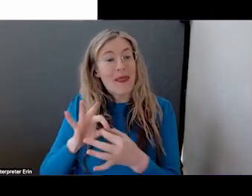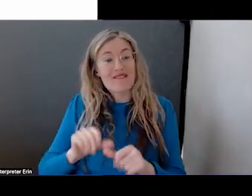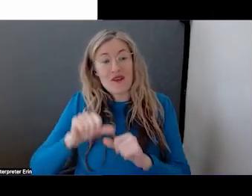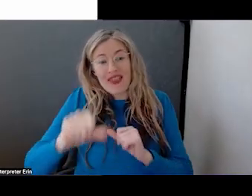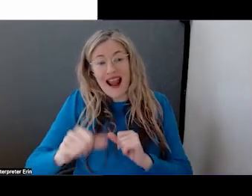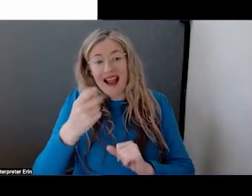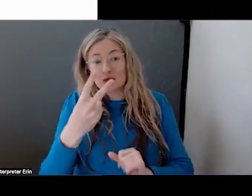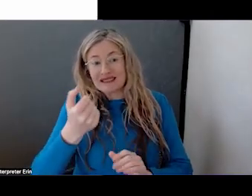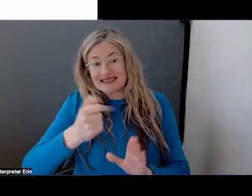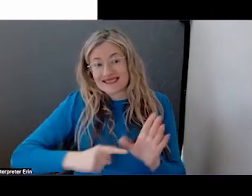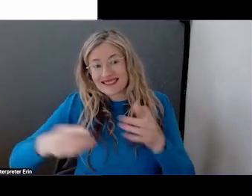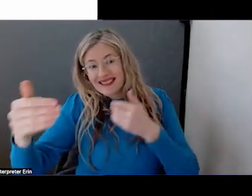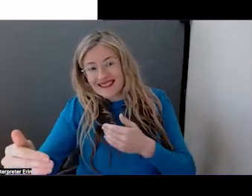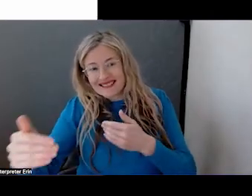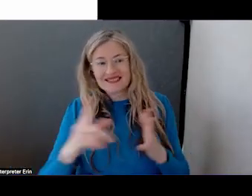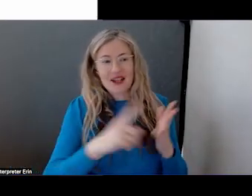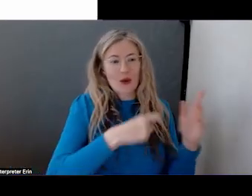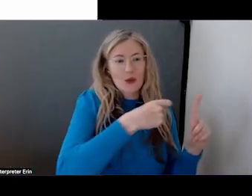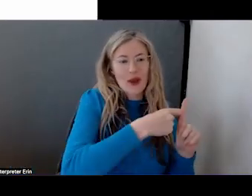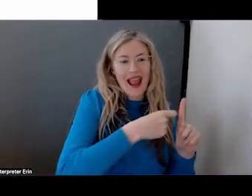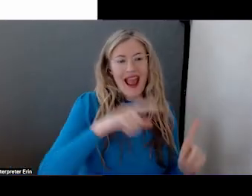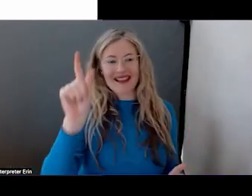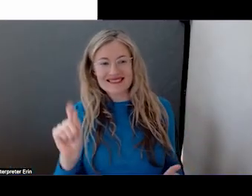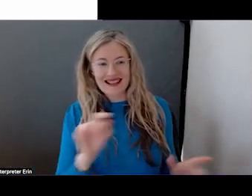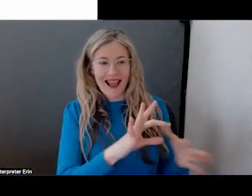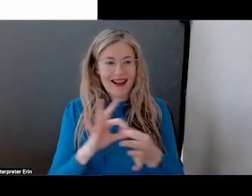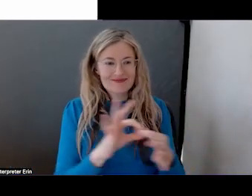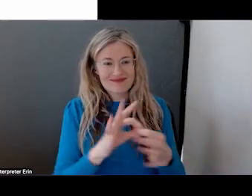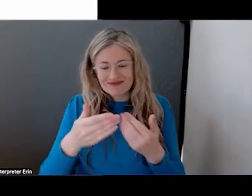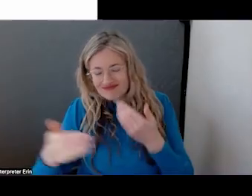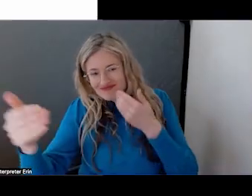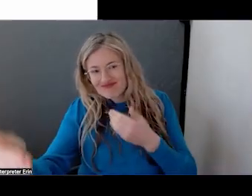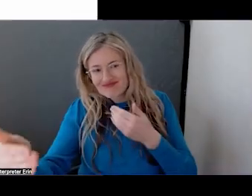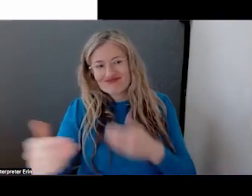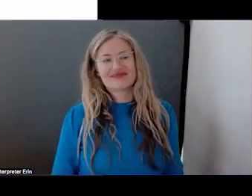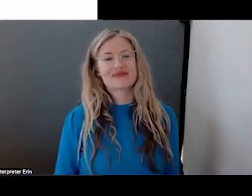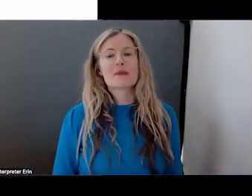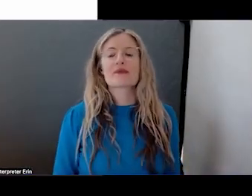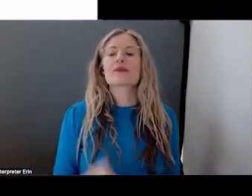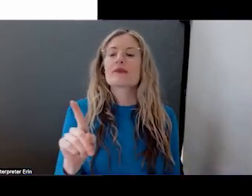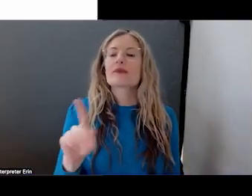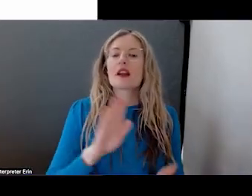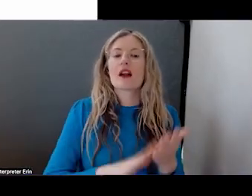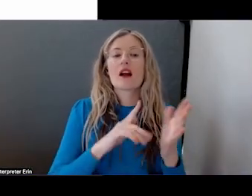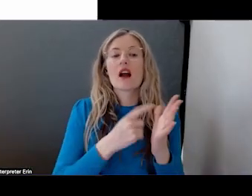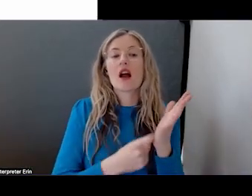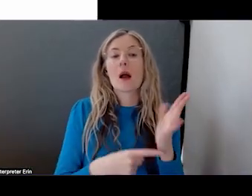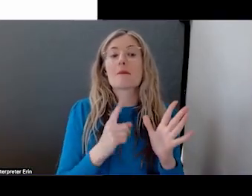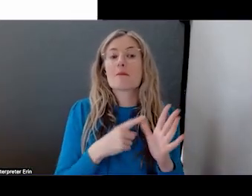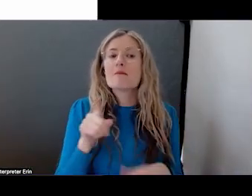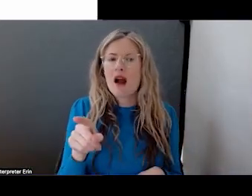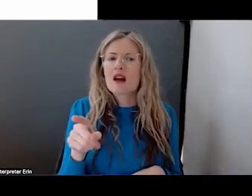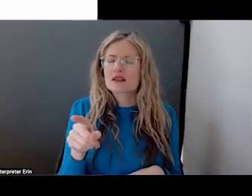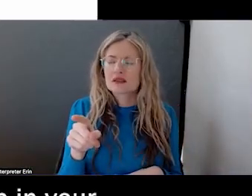Italy would be great. What Marta said there, I think, is the biggest question, which was about, well, how do you